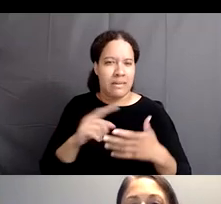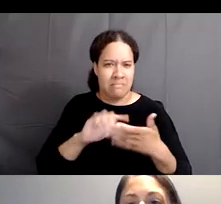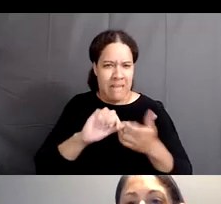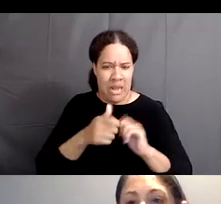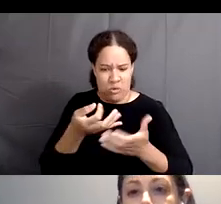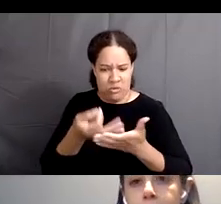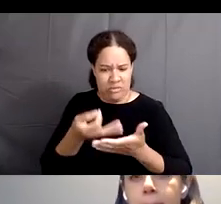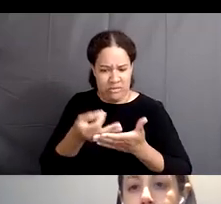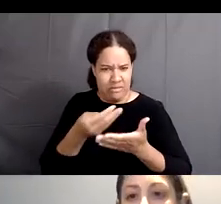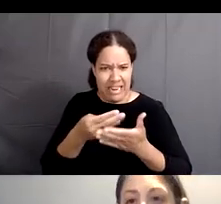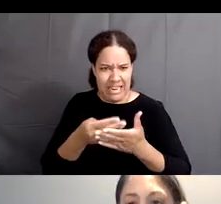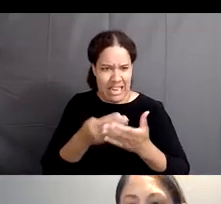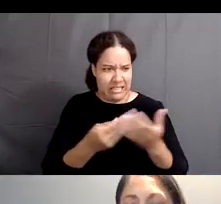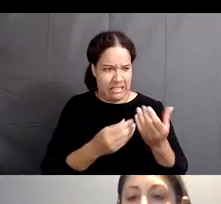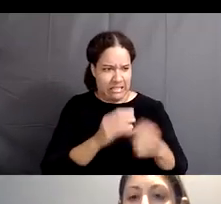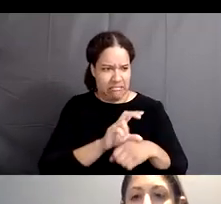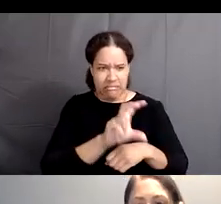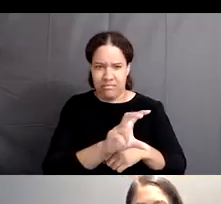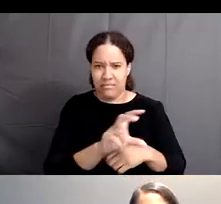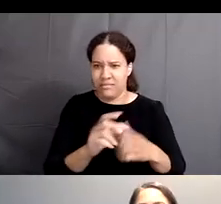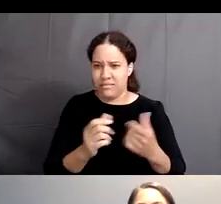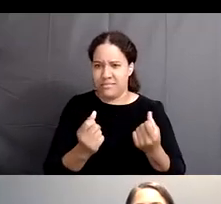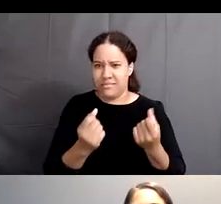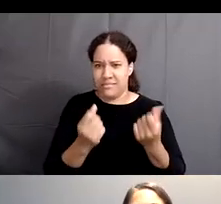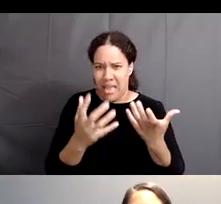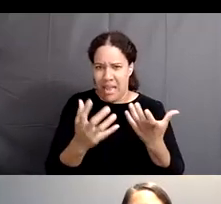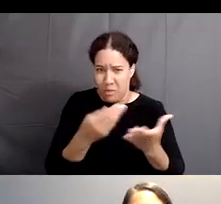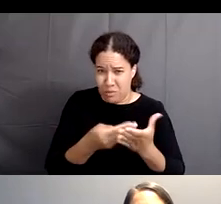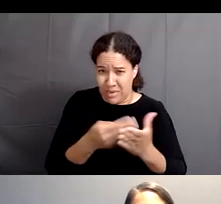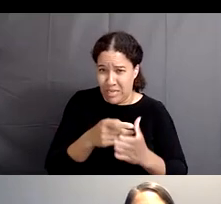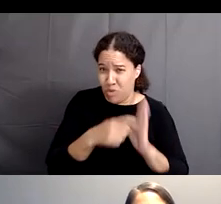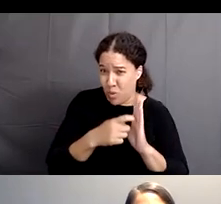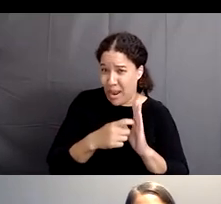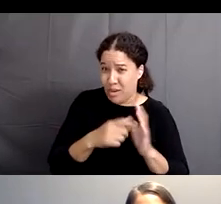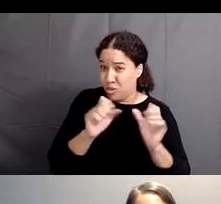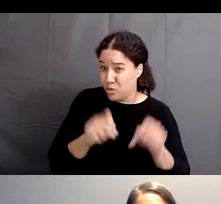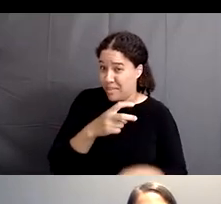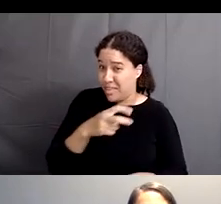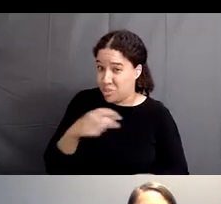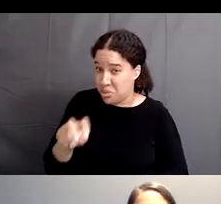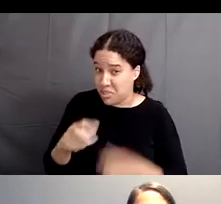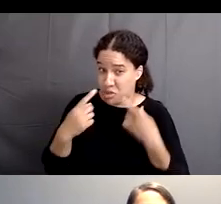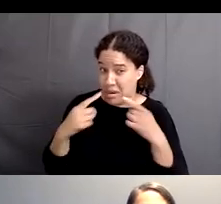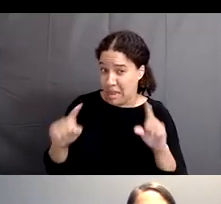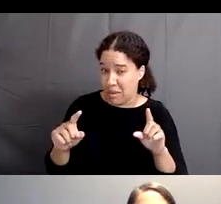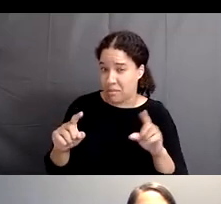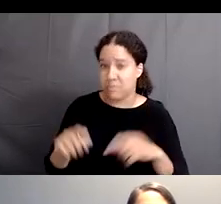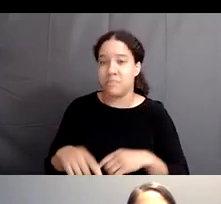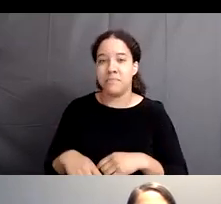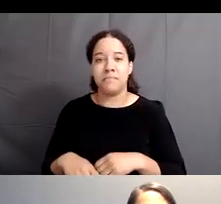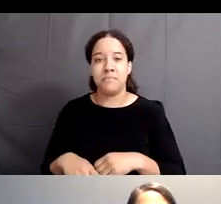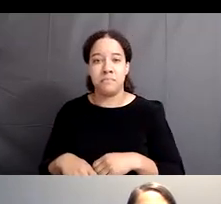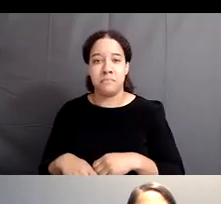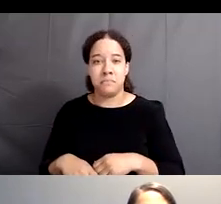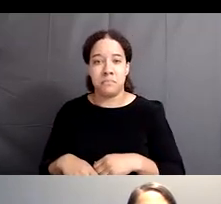How much of a buy-in would make that transition feasible for those workers and for those owners? Are